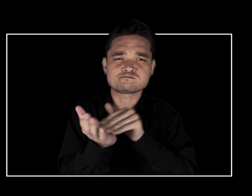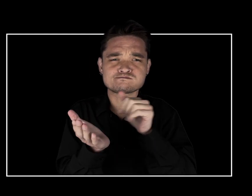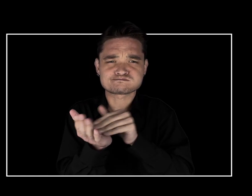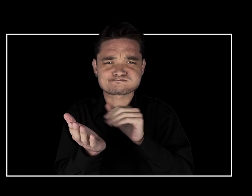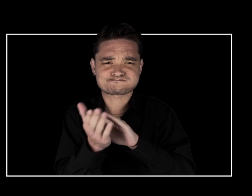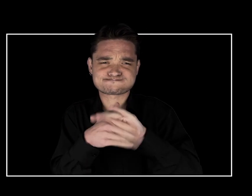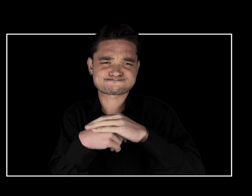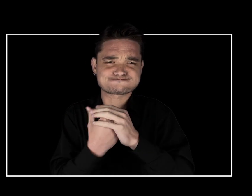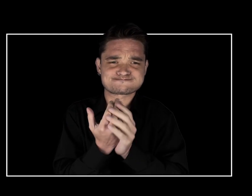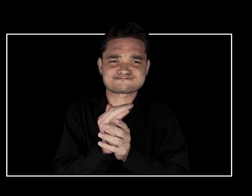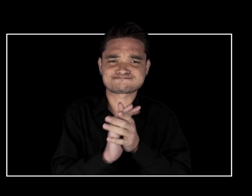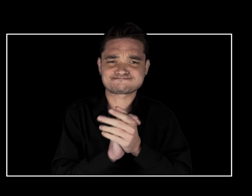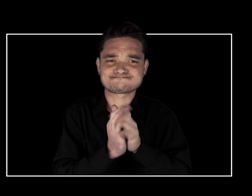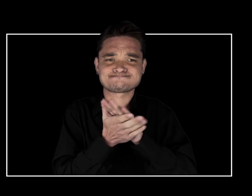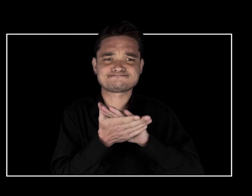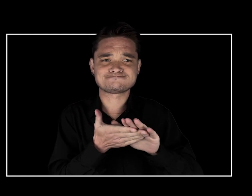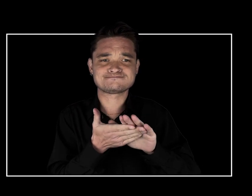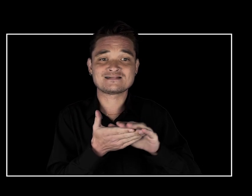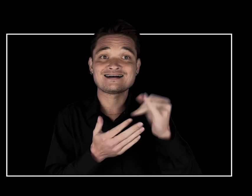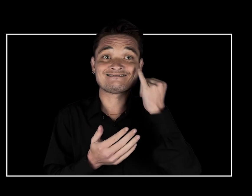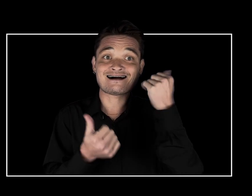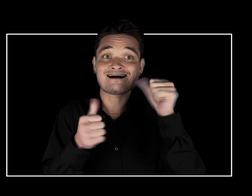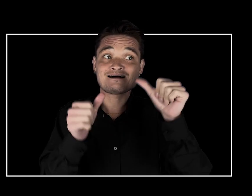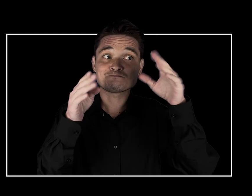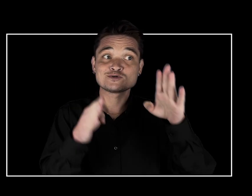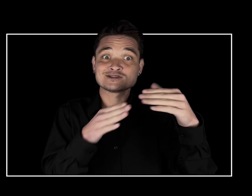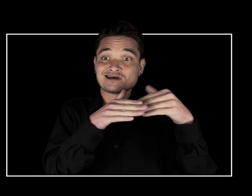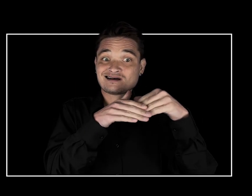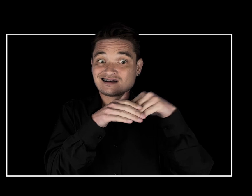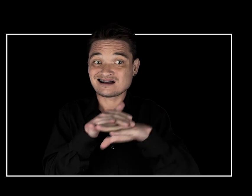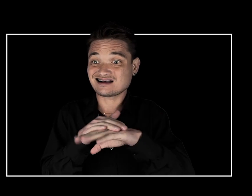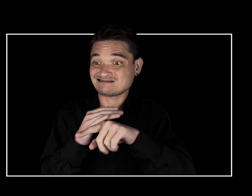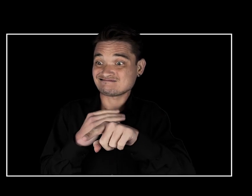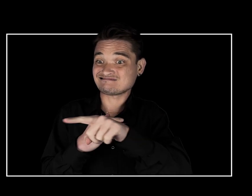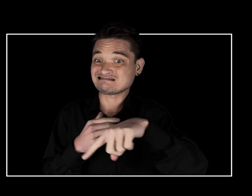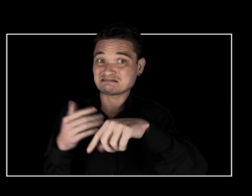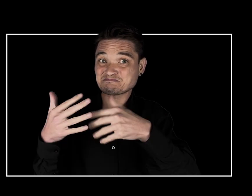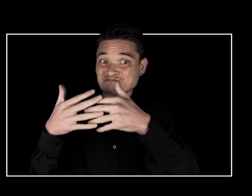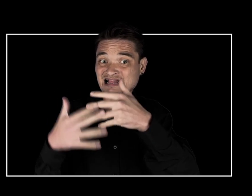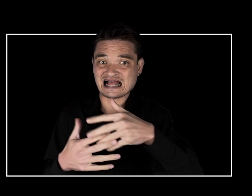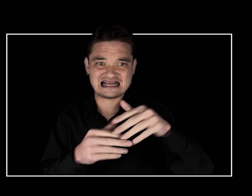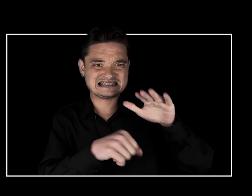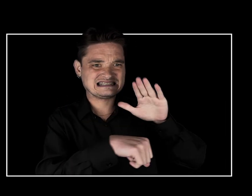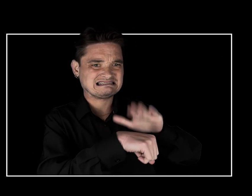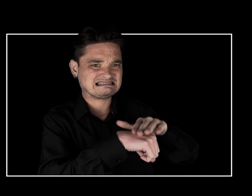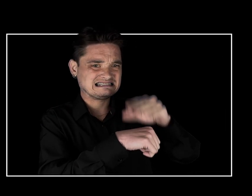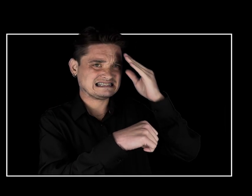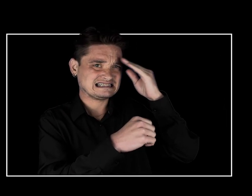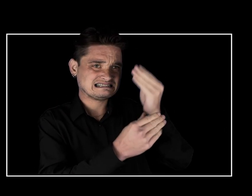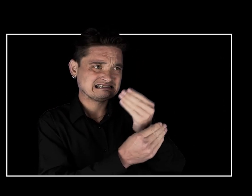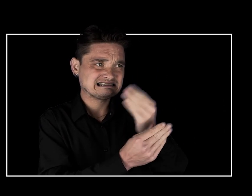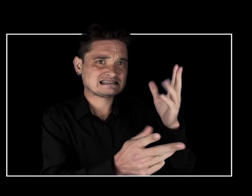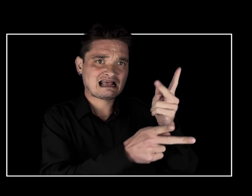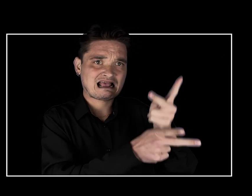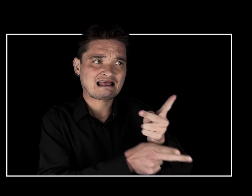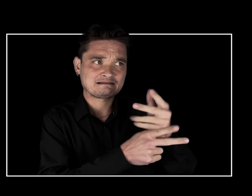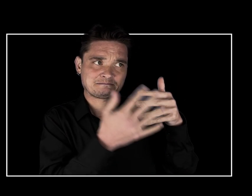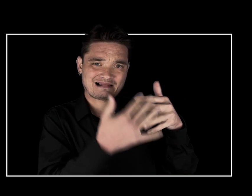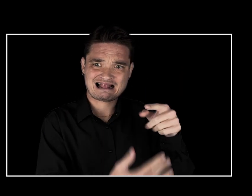And if anyone is entering the scene, let them know that there is blood and allow them to take appropriate